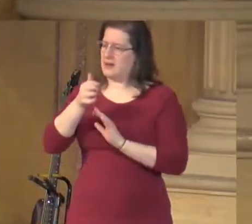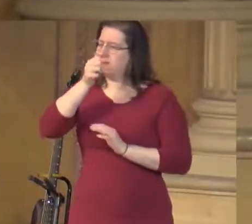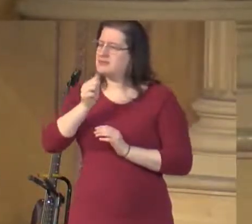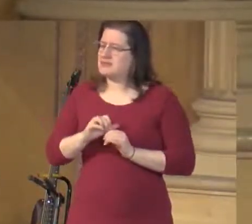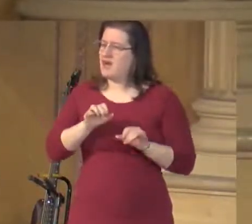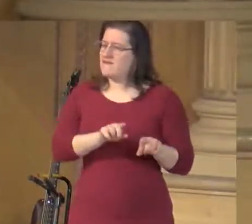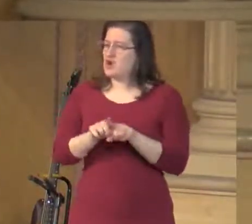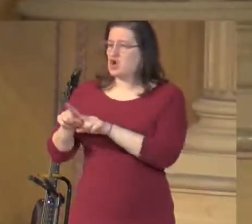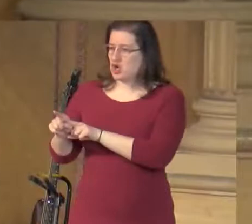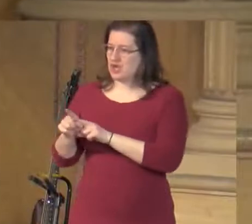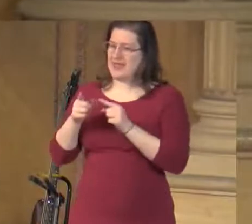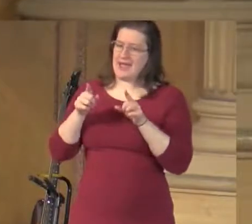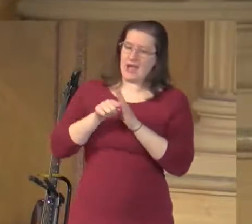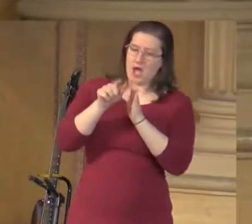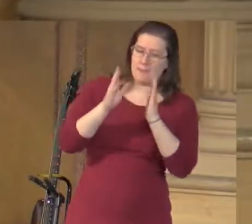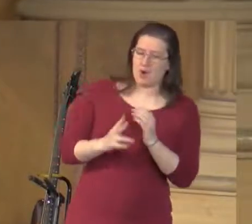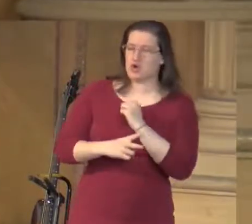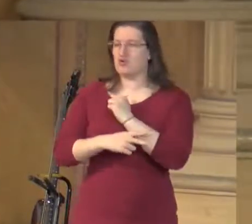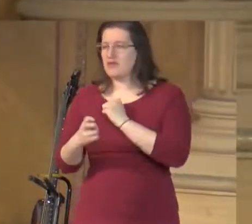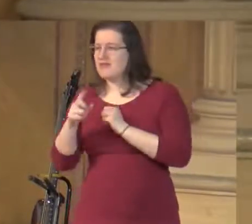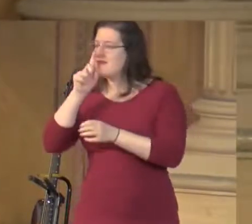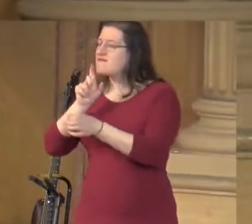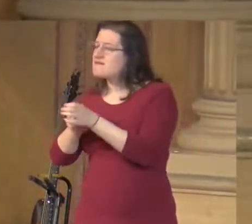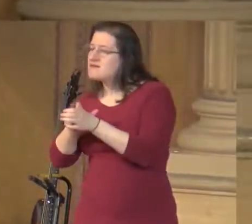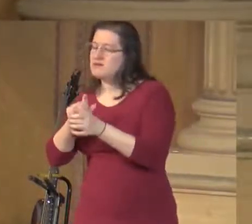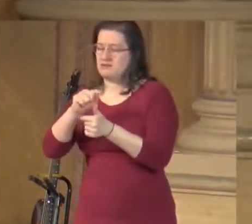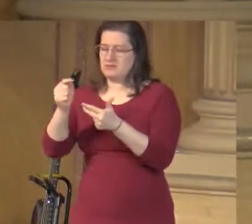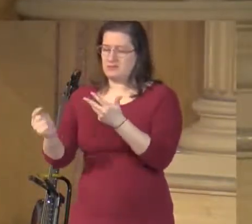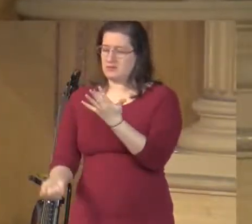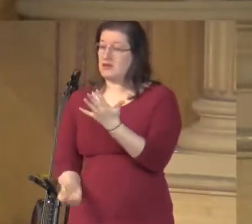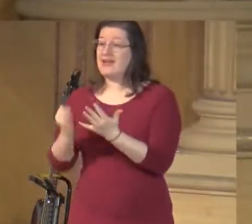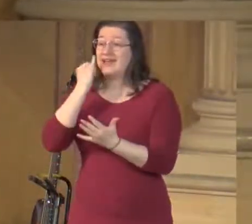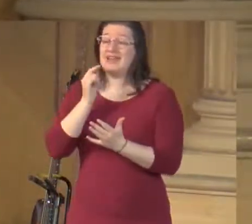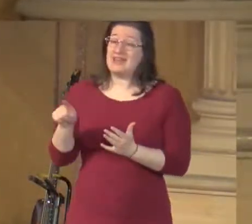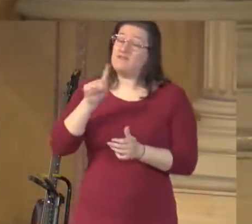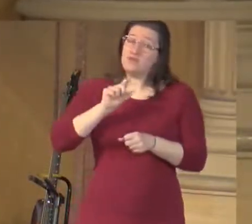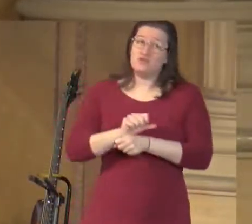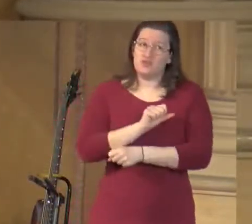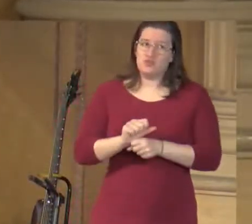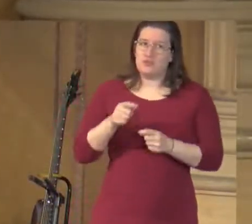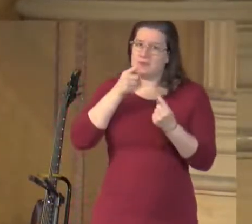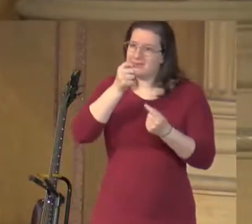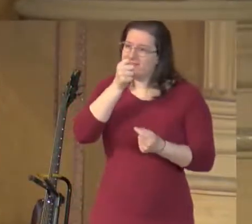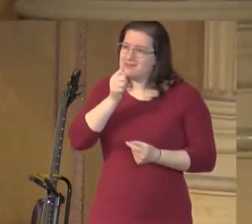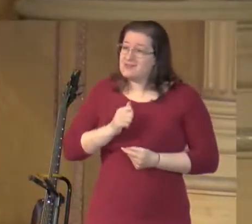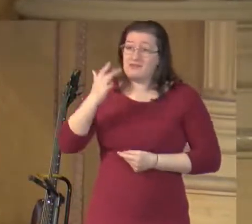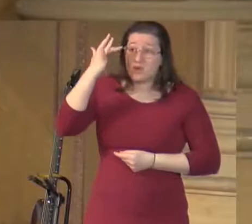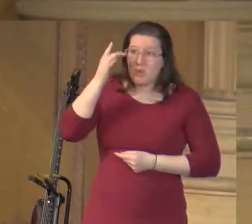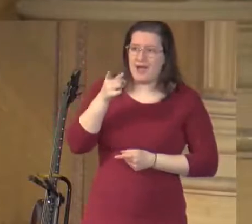if anyone suffers as a Christian, let him not be ashamed but let him glorify God in that name.